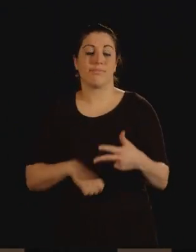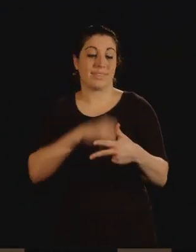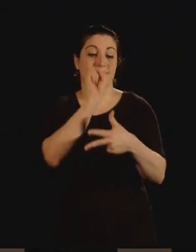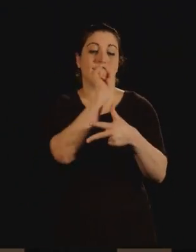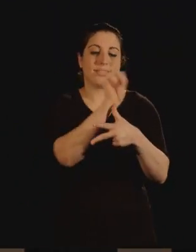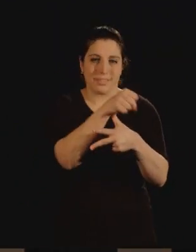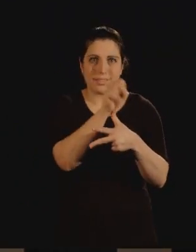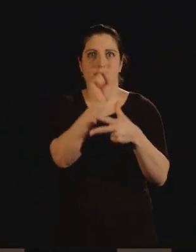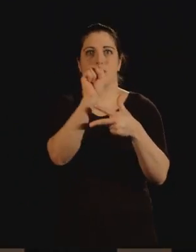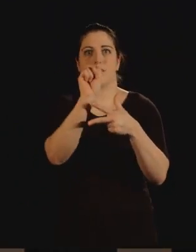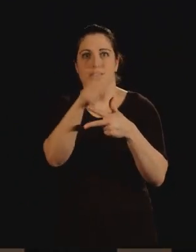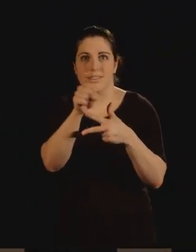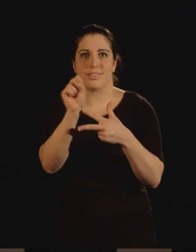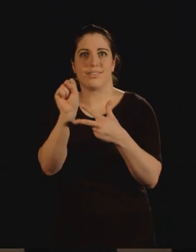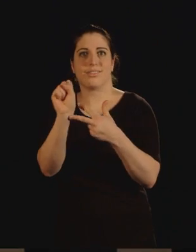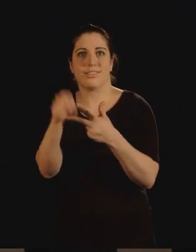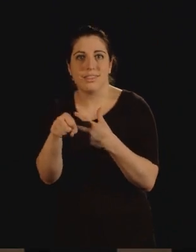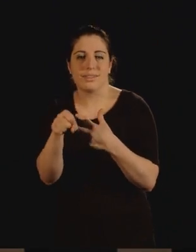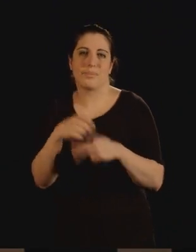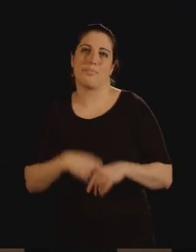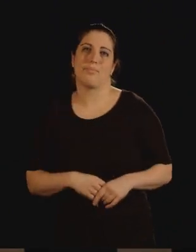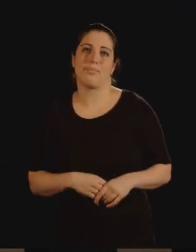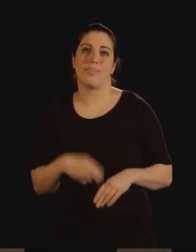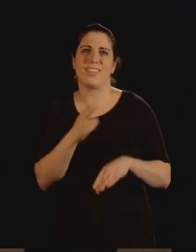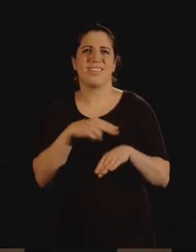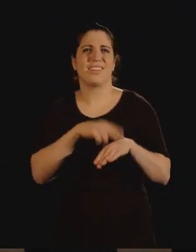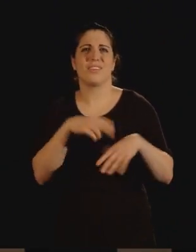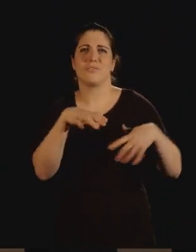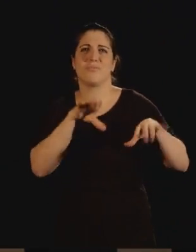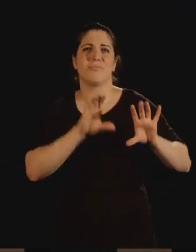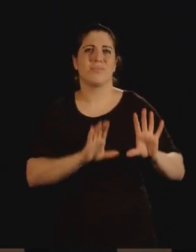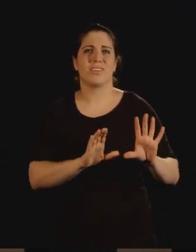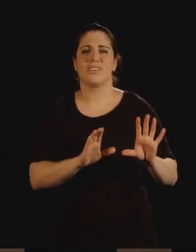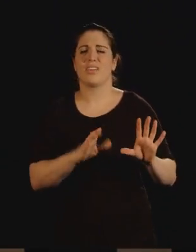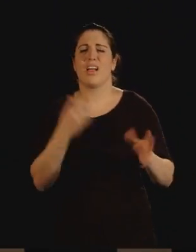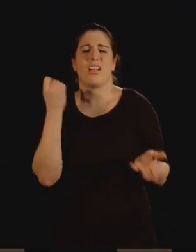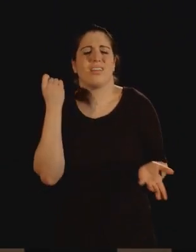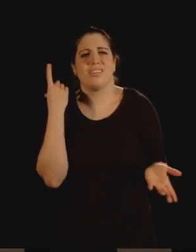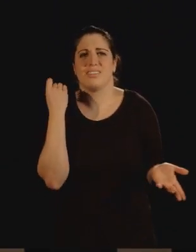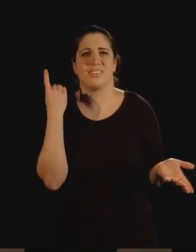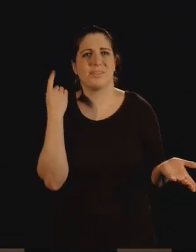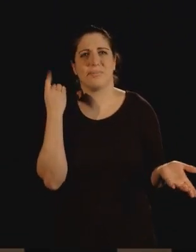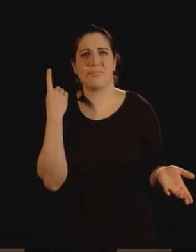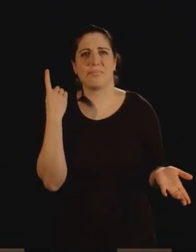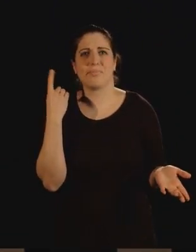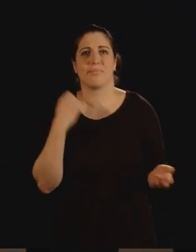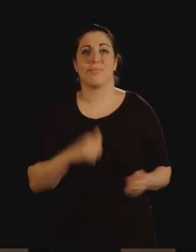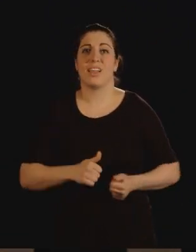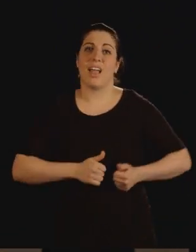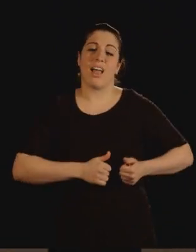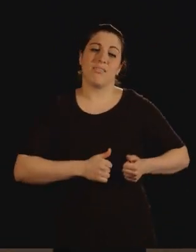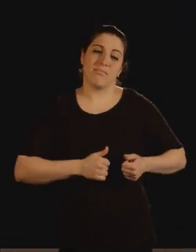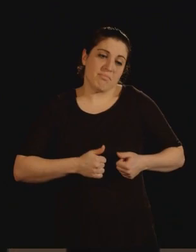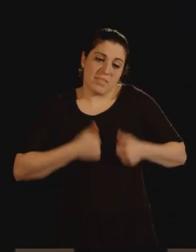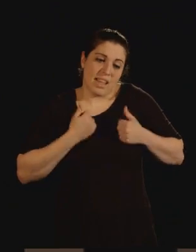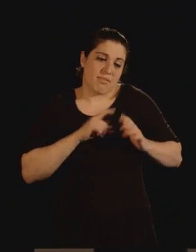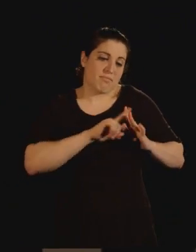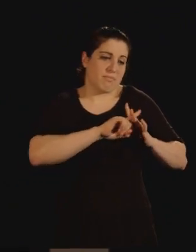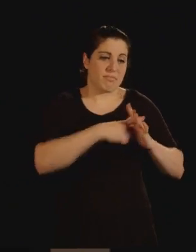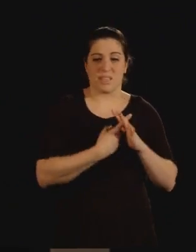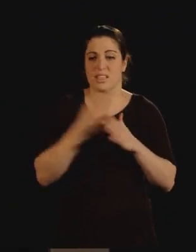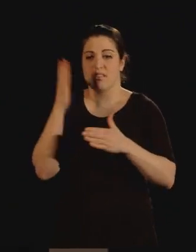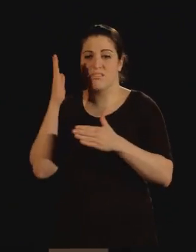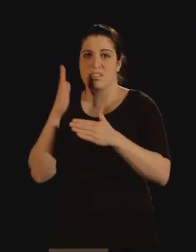and yes. Green burials, they make so much sense. We came from nature,